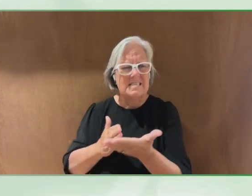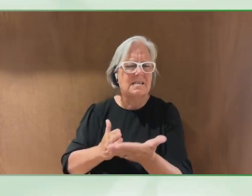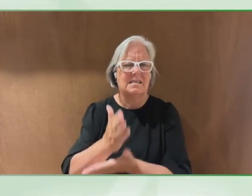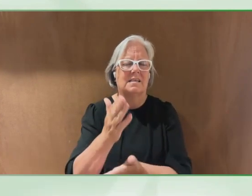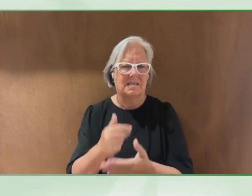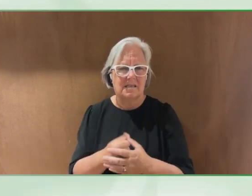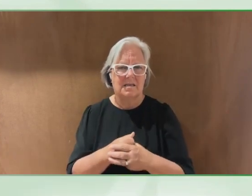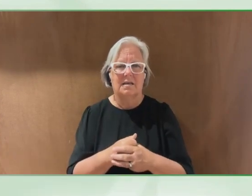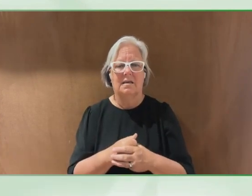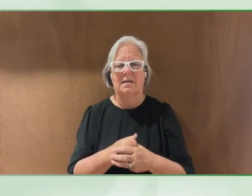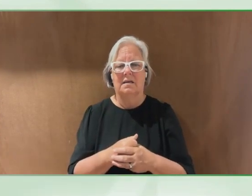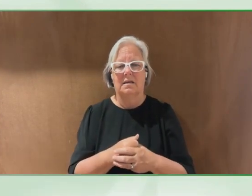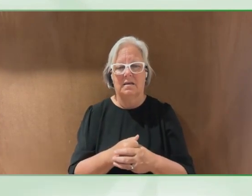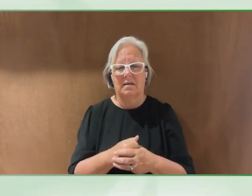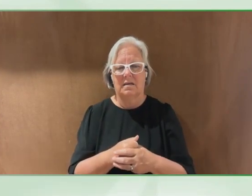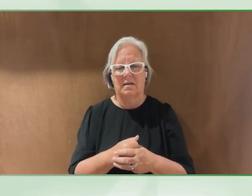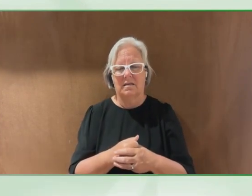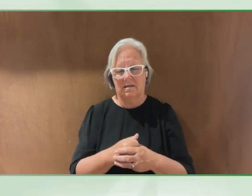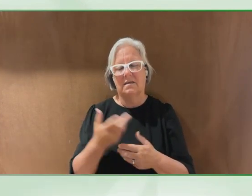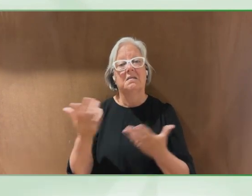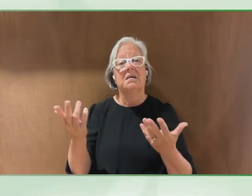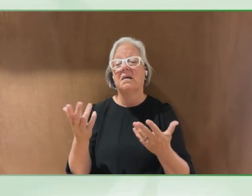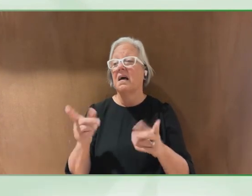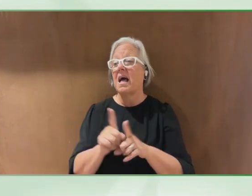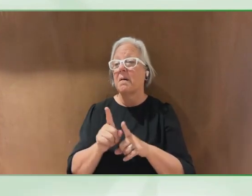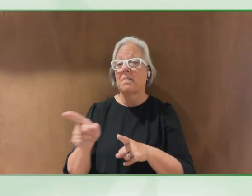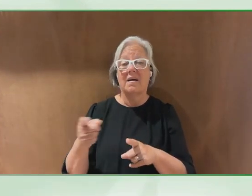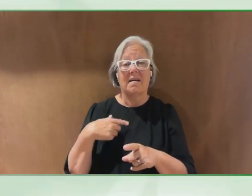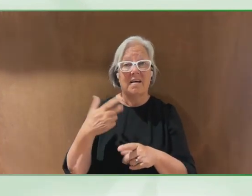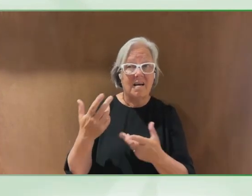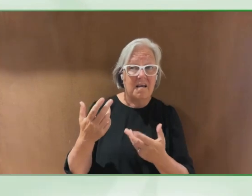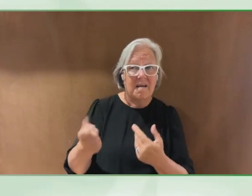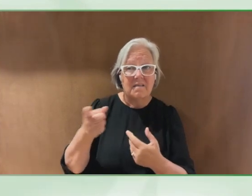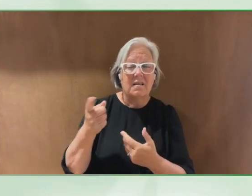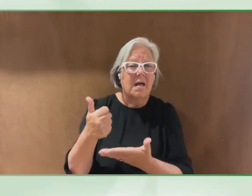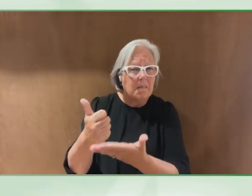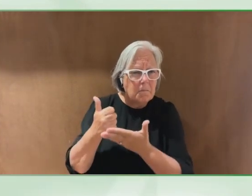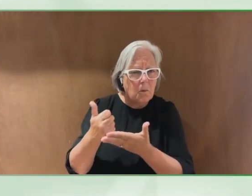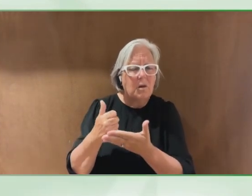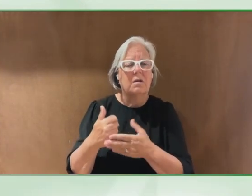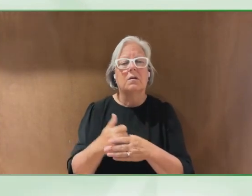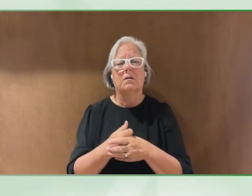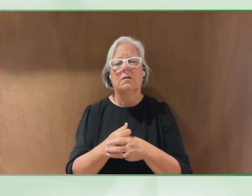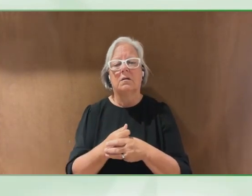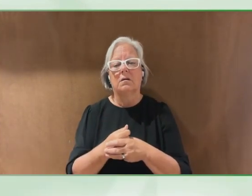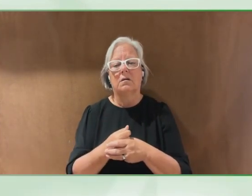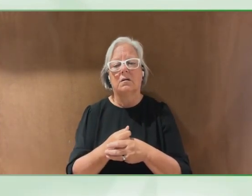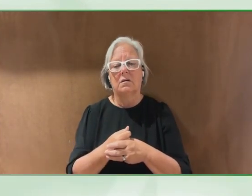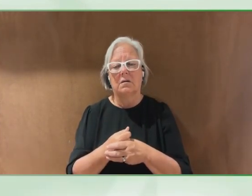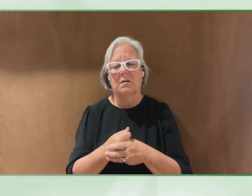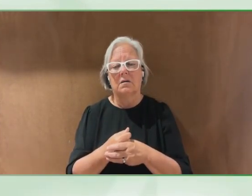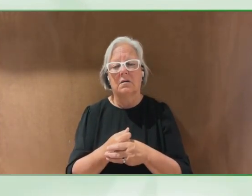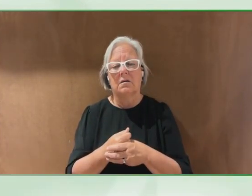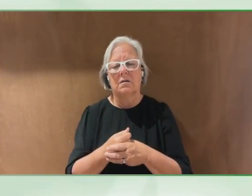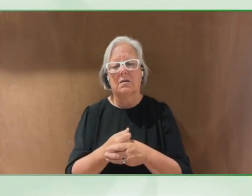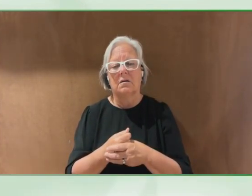to meet me one-to-one for any support-related issues if I needed it, and having a quiet room booked out during university teaching hours if I felt